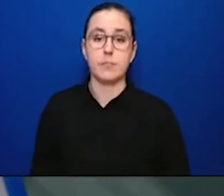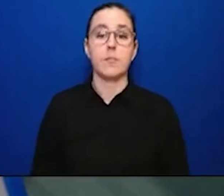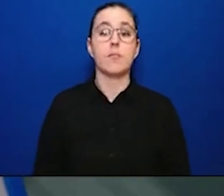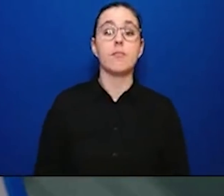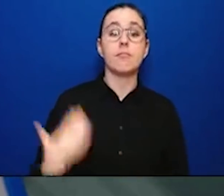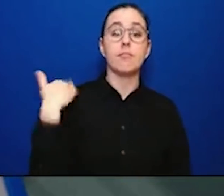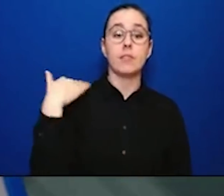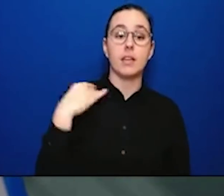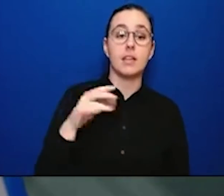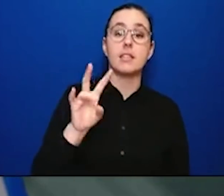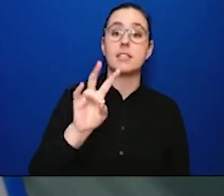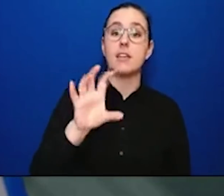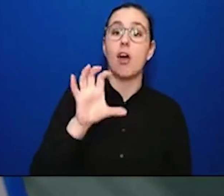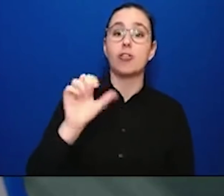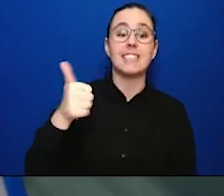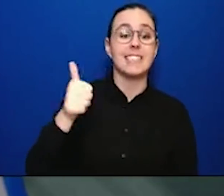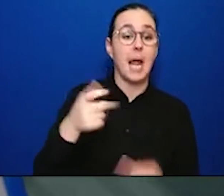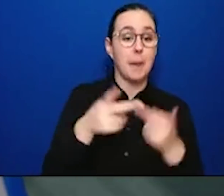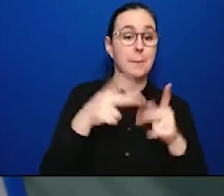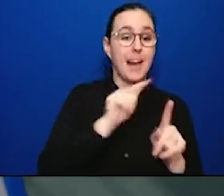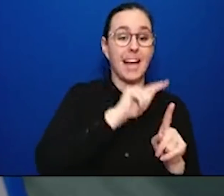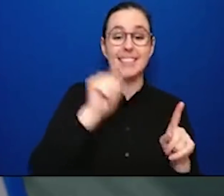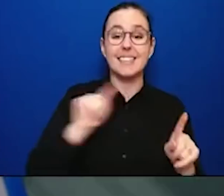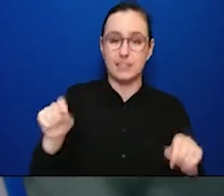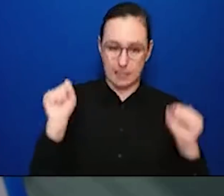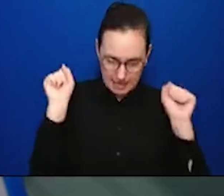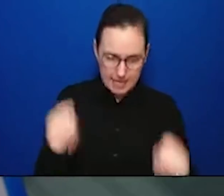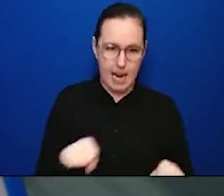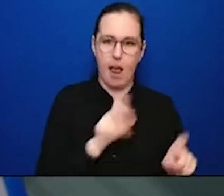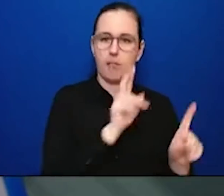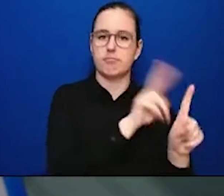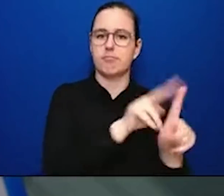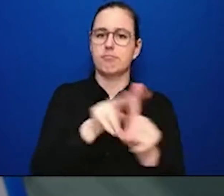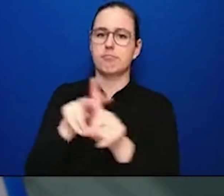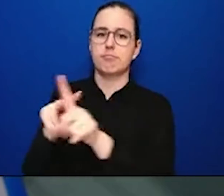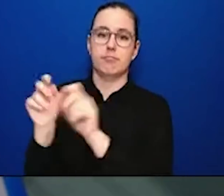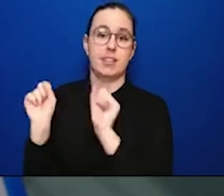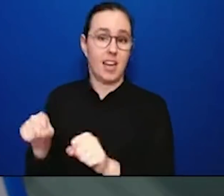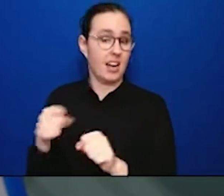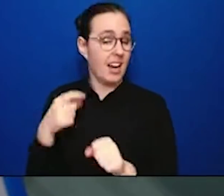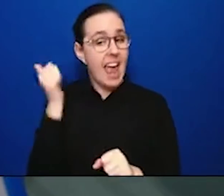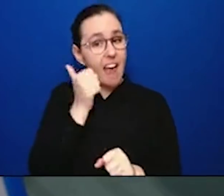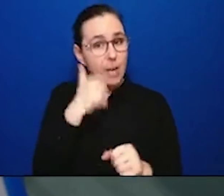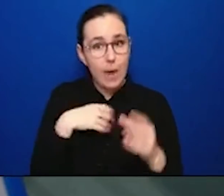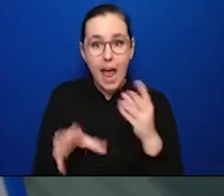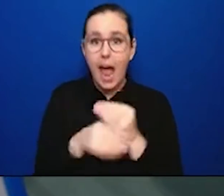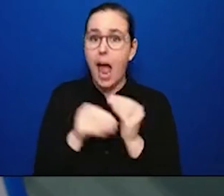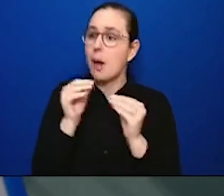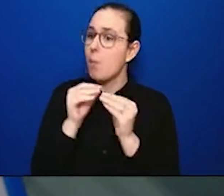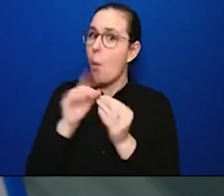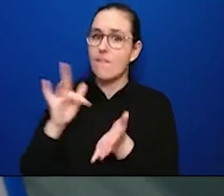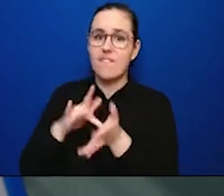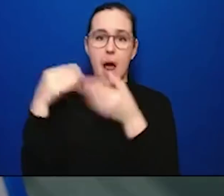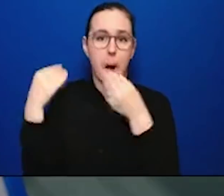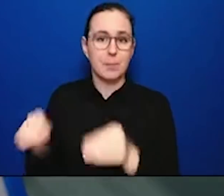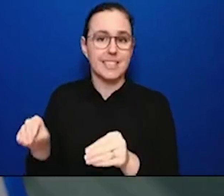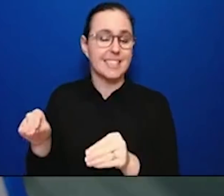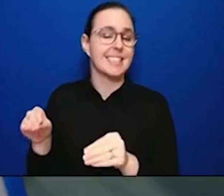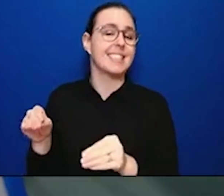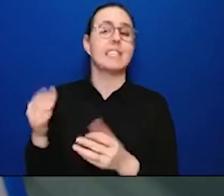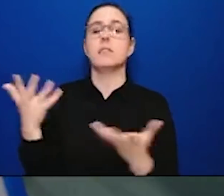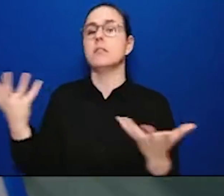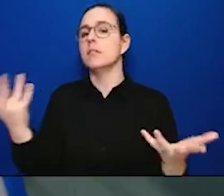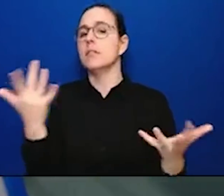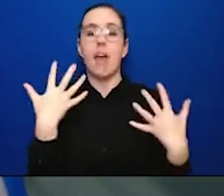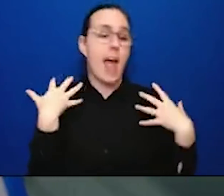province. This is today, and more sites are coming online daily, in particular pharmacies and, of course, health authority clinics. And the number of